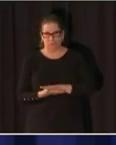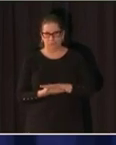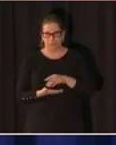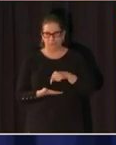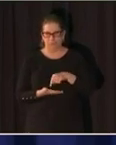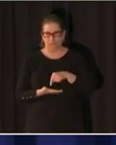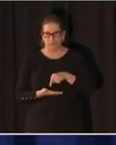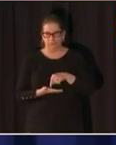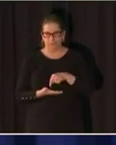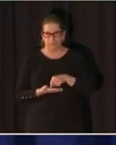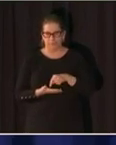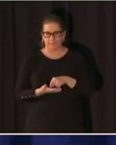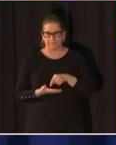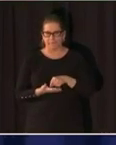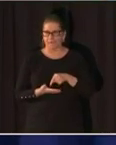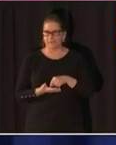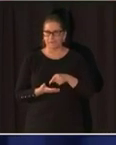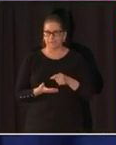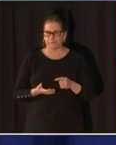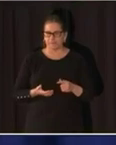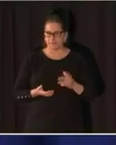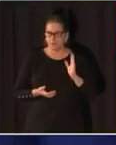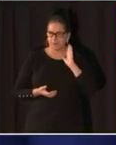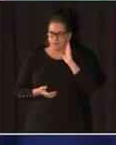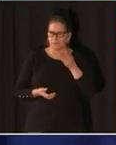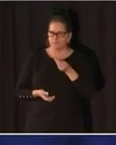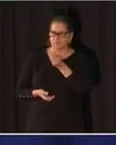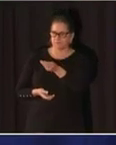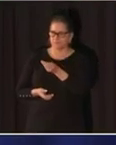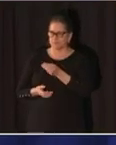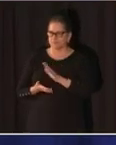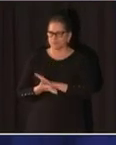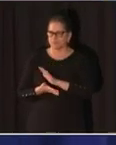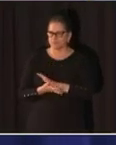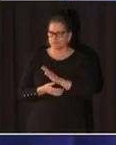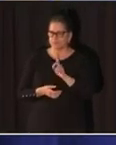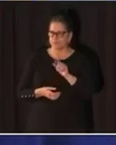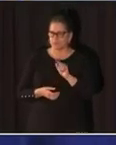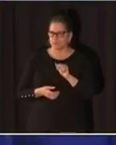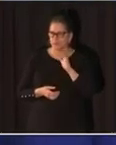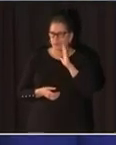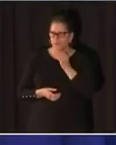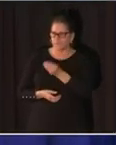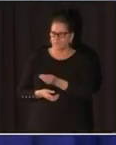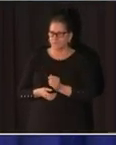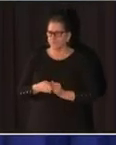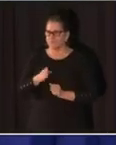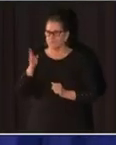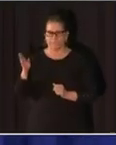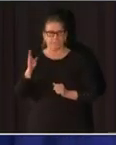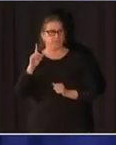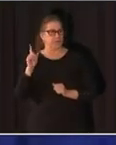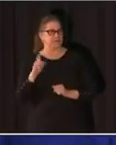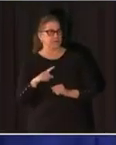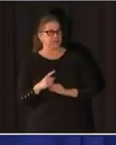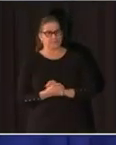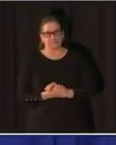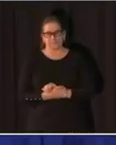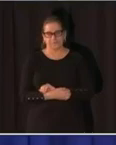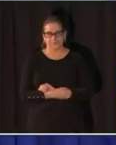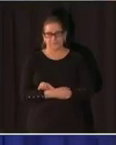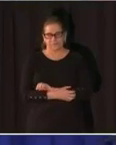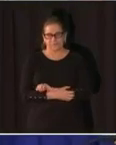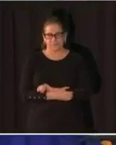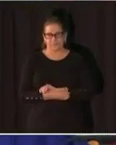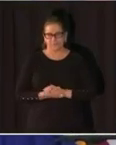much. Yes. Dr. Nesbitt, I've noticed in the breakdown of numbers of the people that are